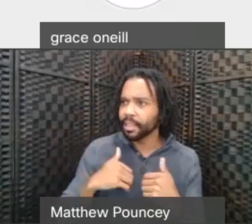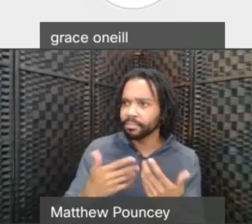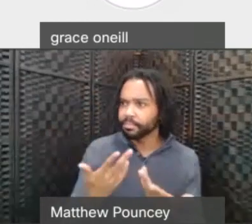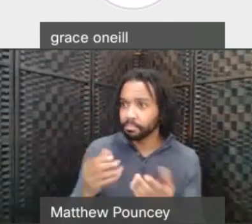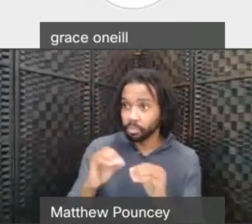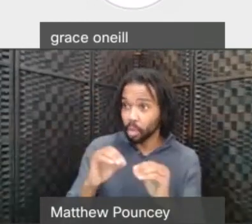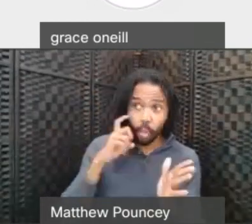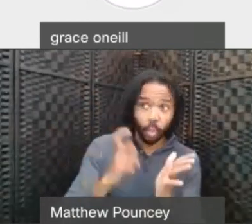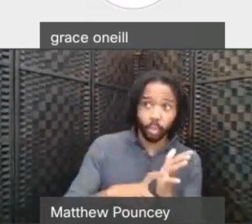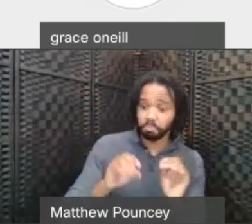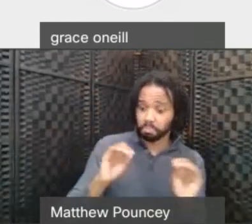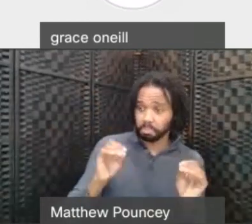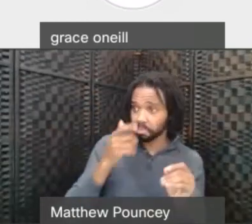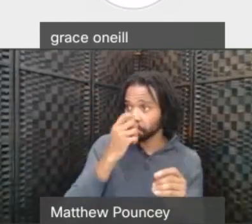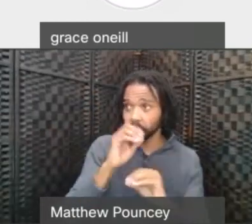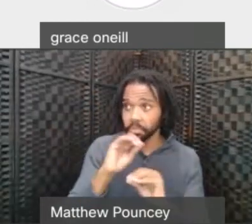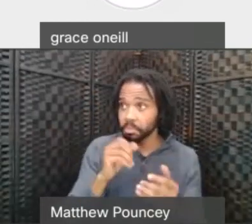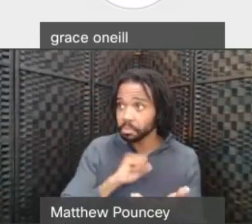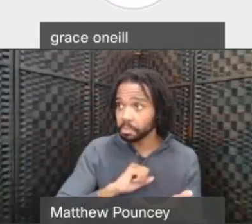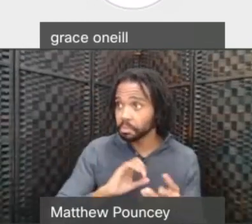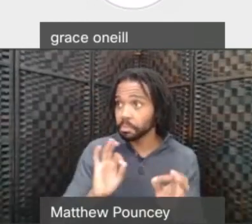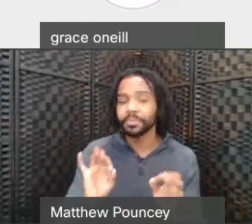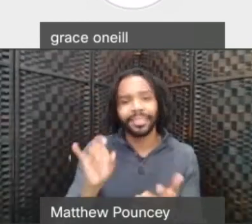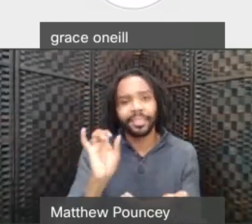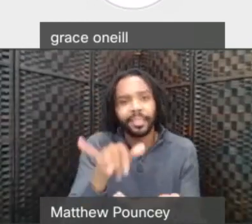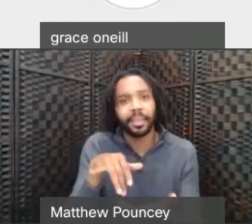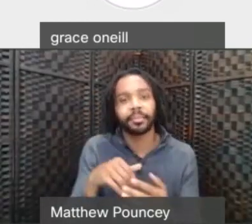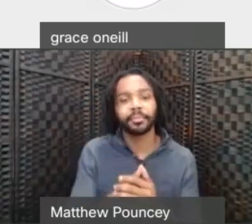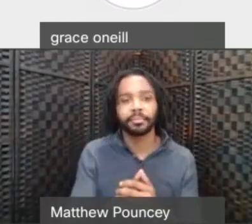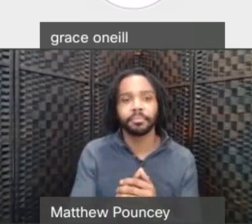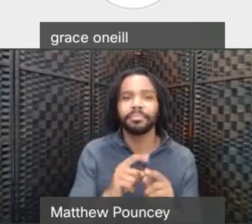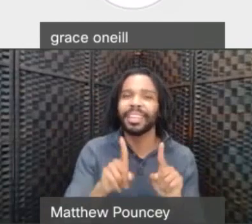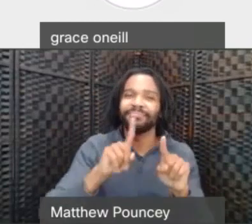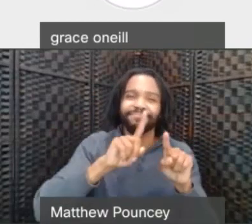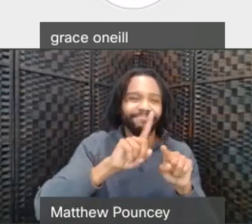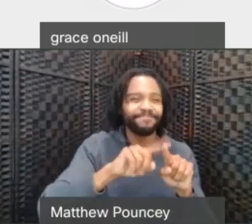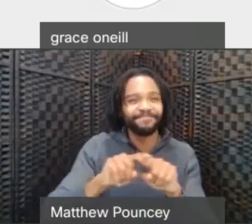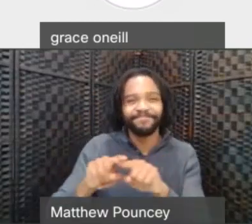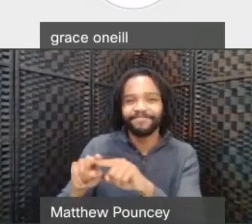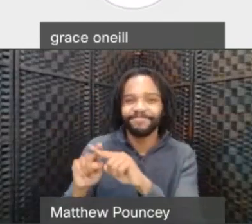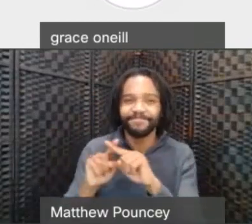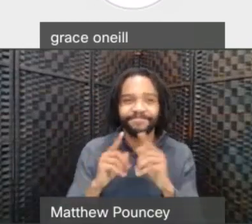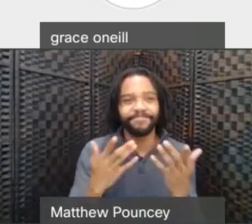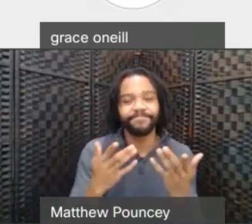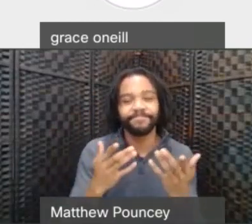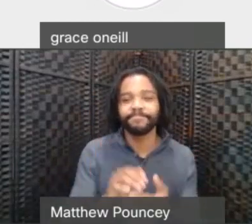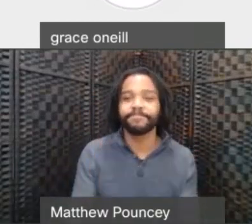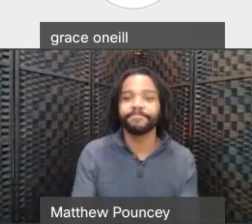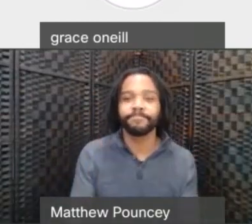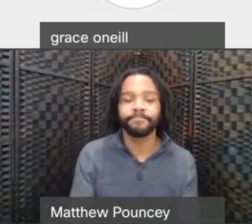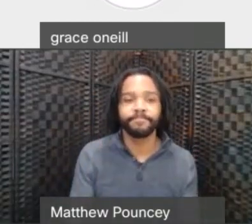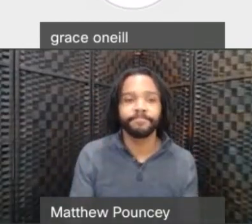So it's very much going to be different and operationalized differently depending on the setting.